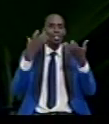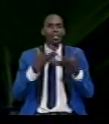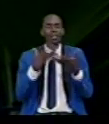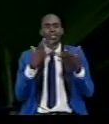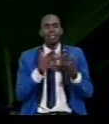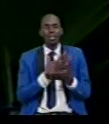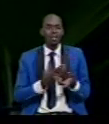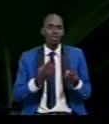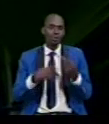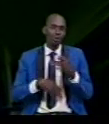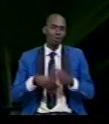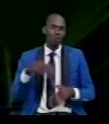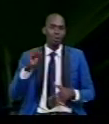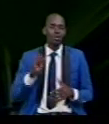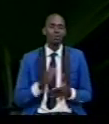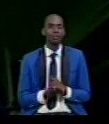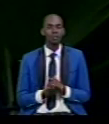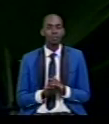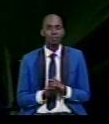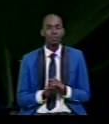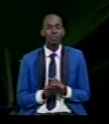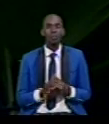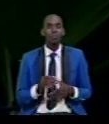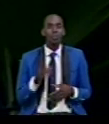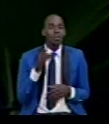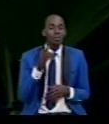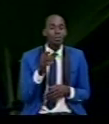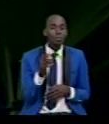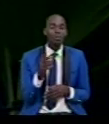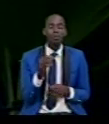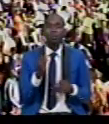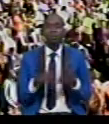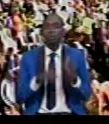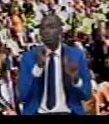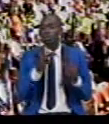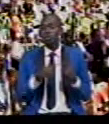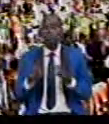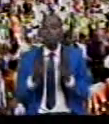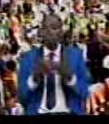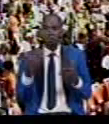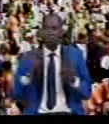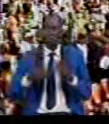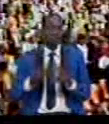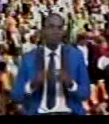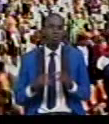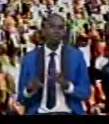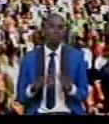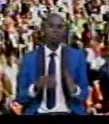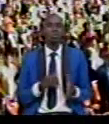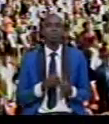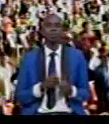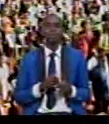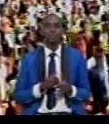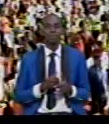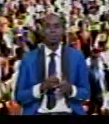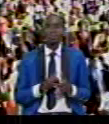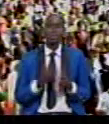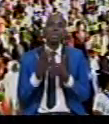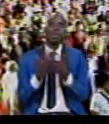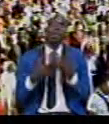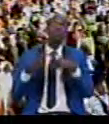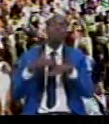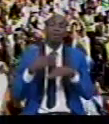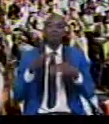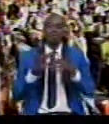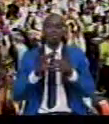out. You were not able to walk. Stand up and walk. Heaven has released the power. Stand